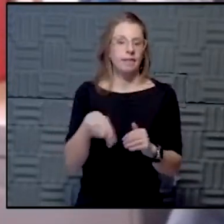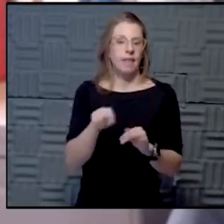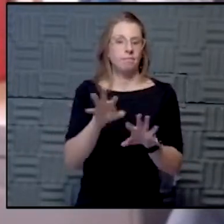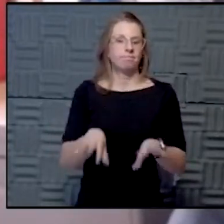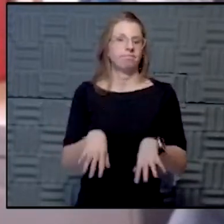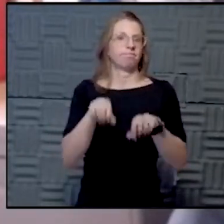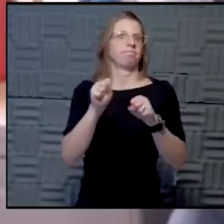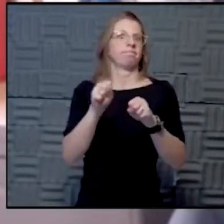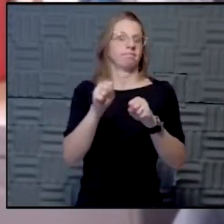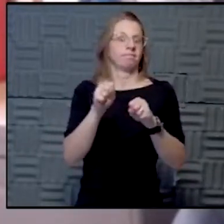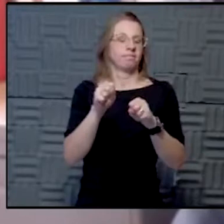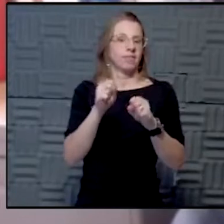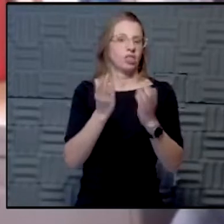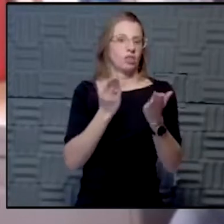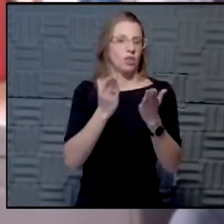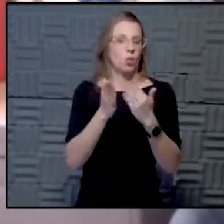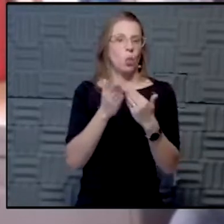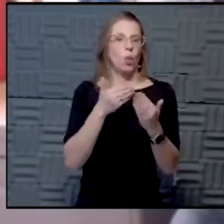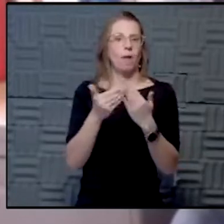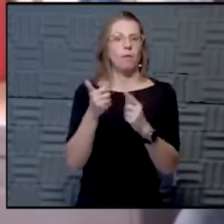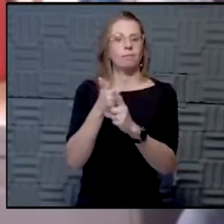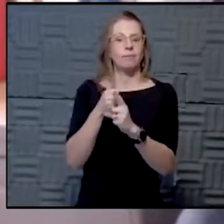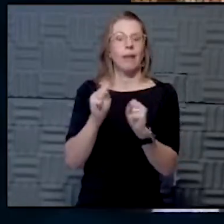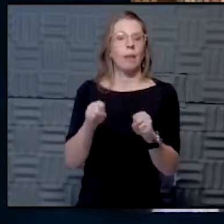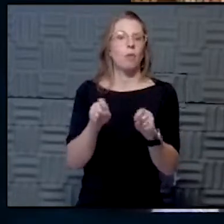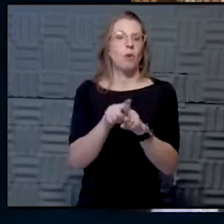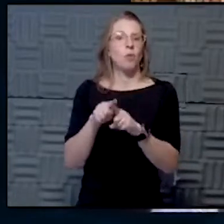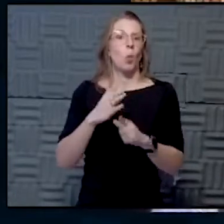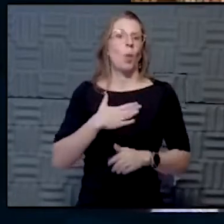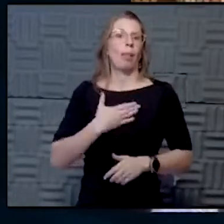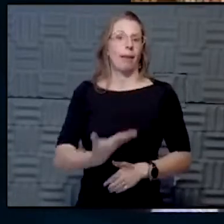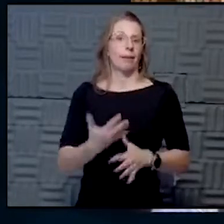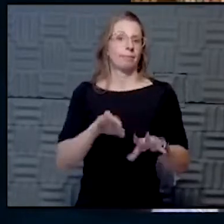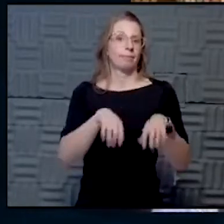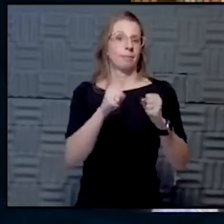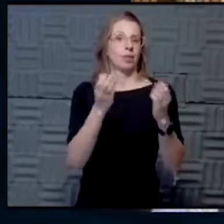are able and willing to do so.